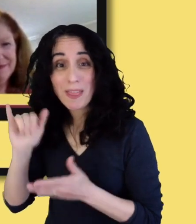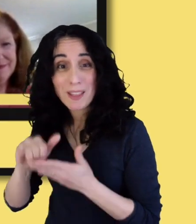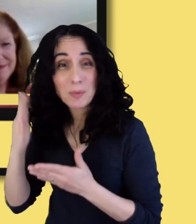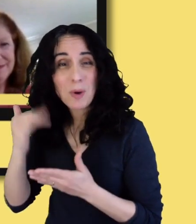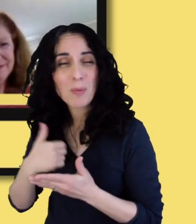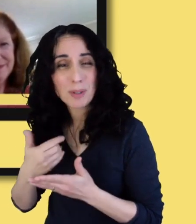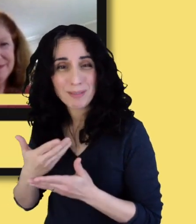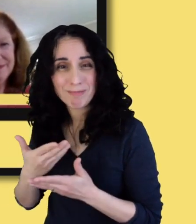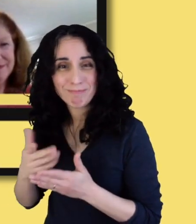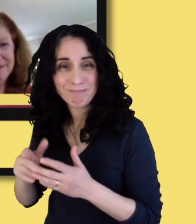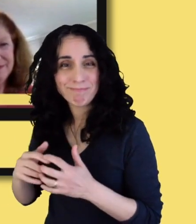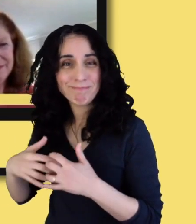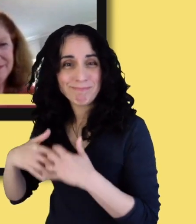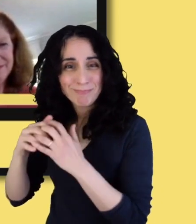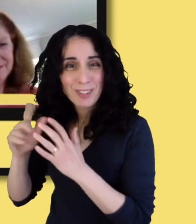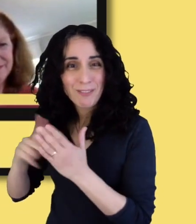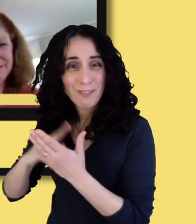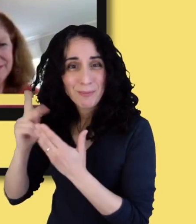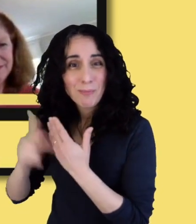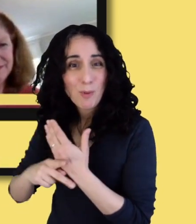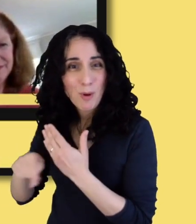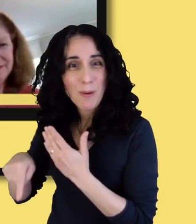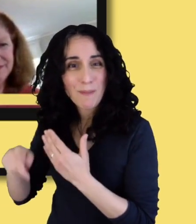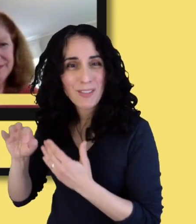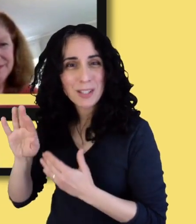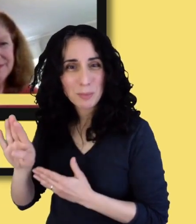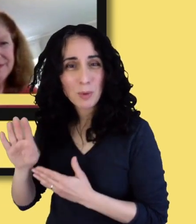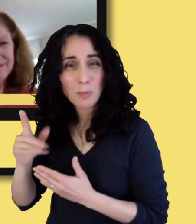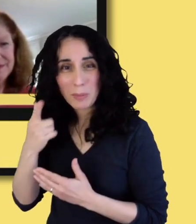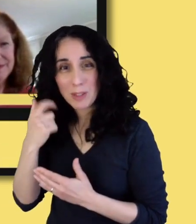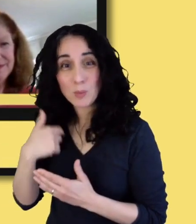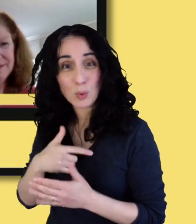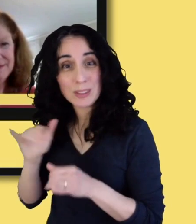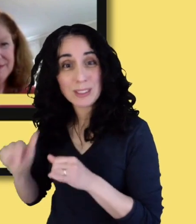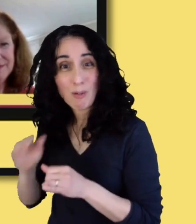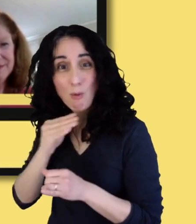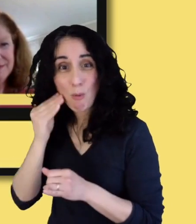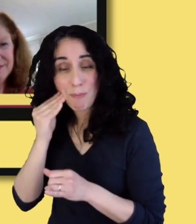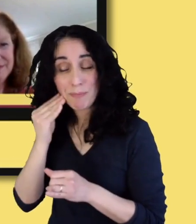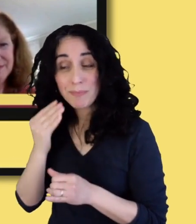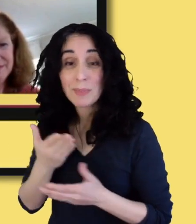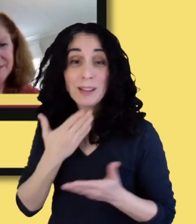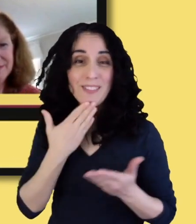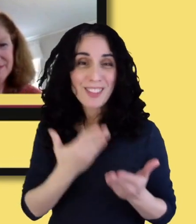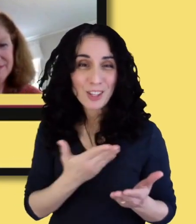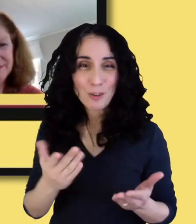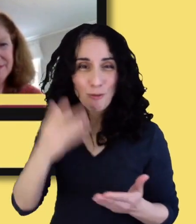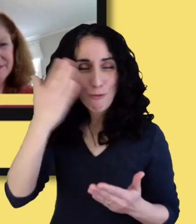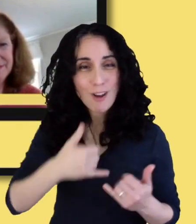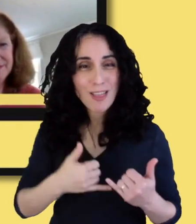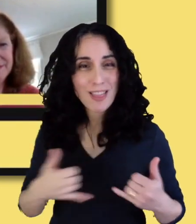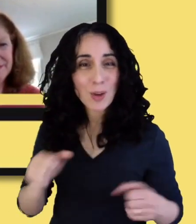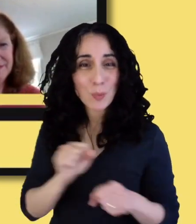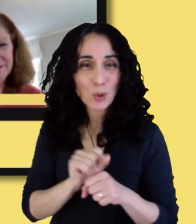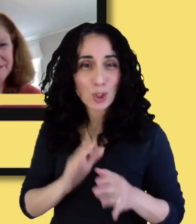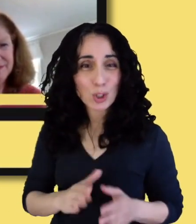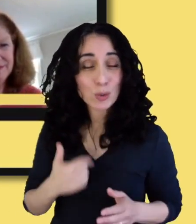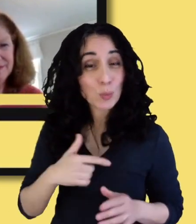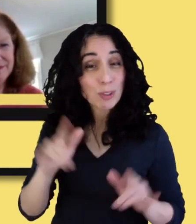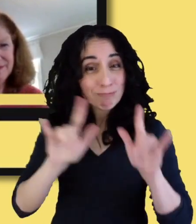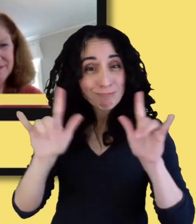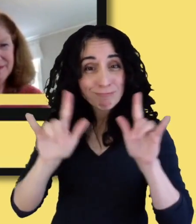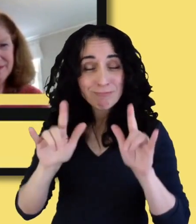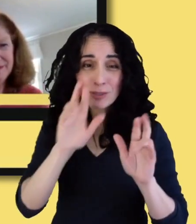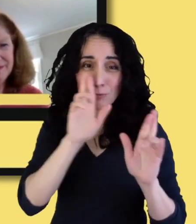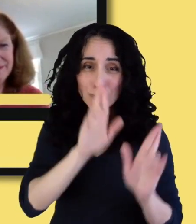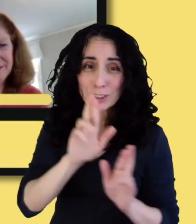we brought this program to our Facebook, because we are staying at home. So thank you so much to frontline workers. We love you. We